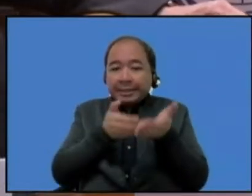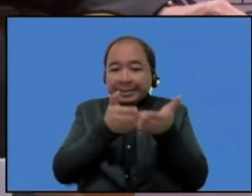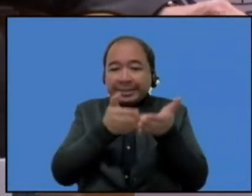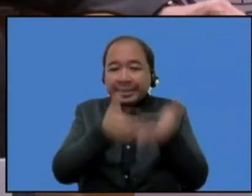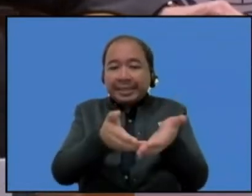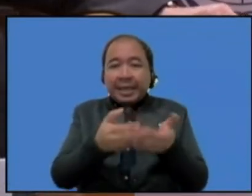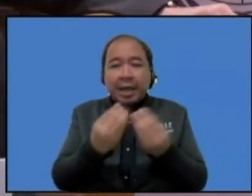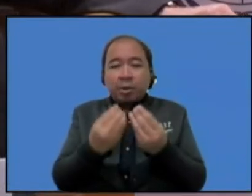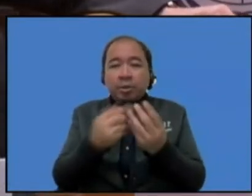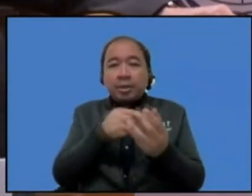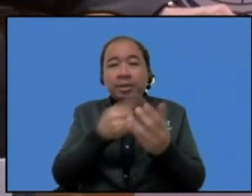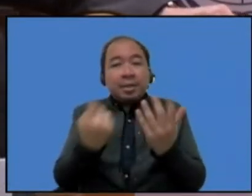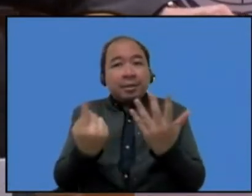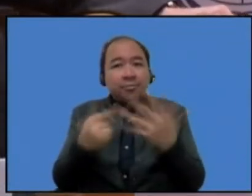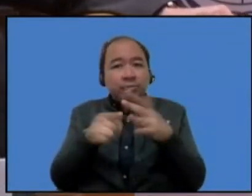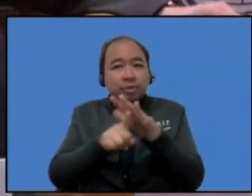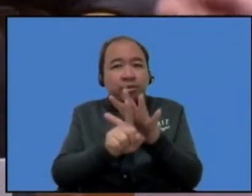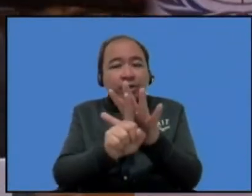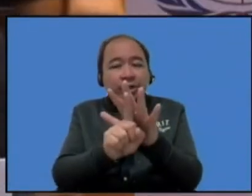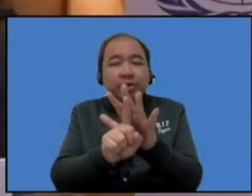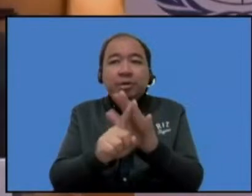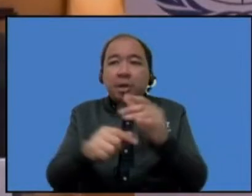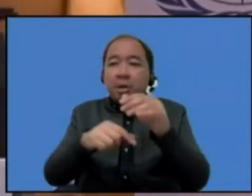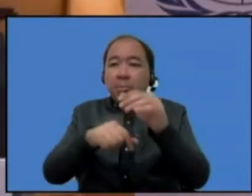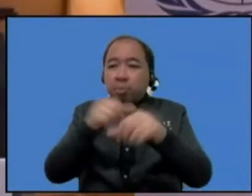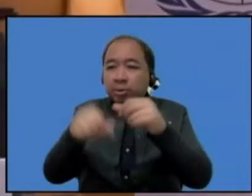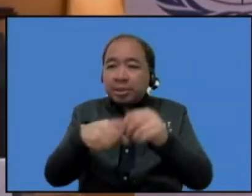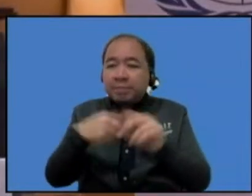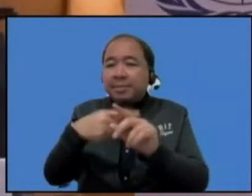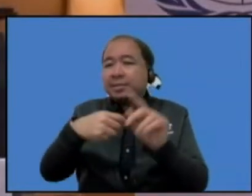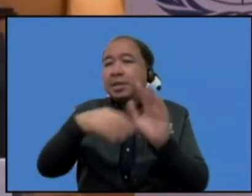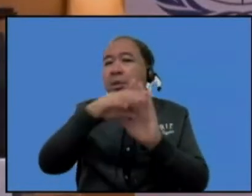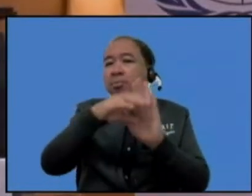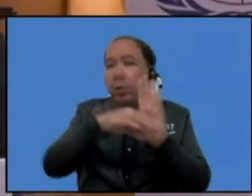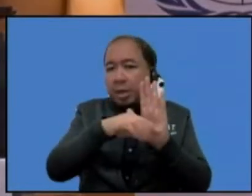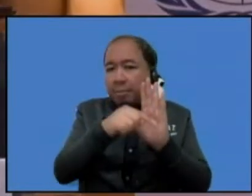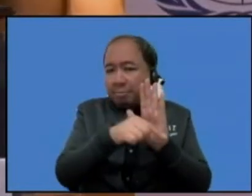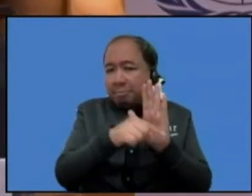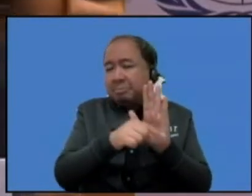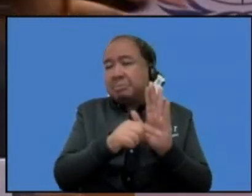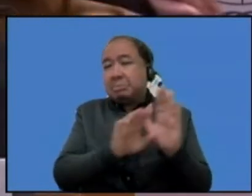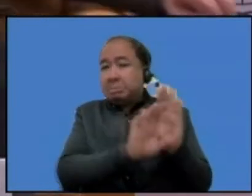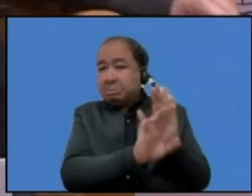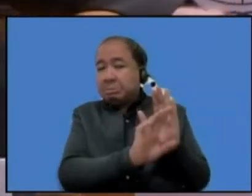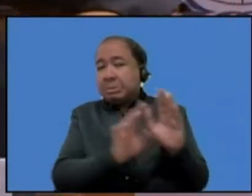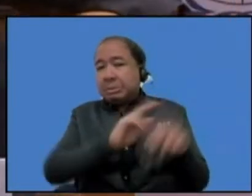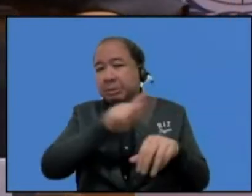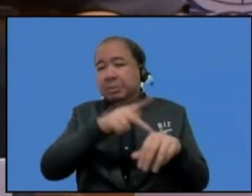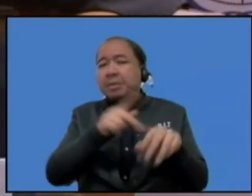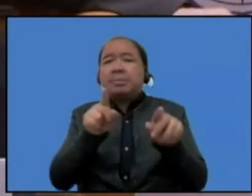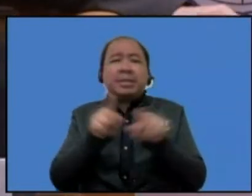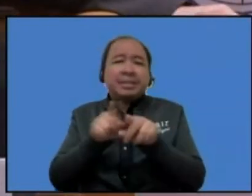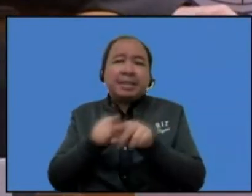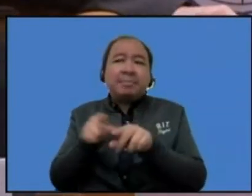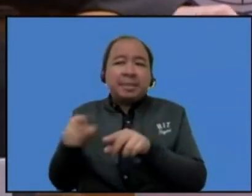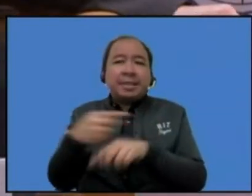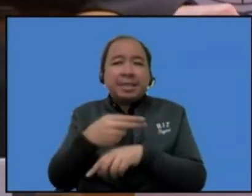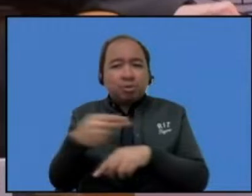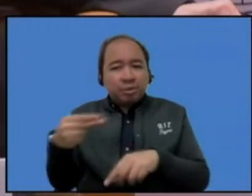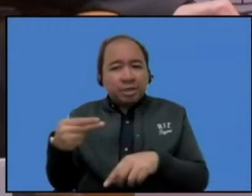processes and program. We do have similar approach, as you can say,